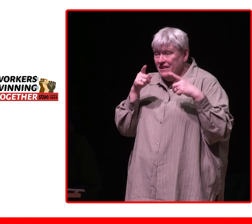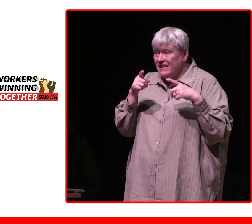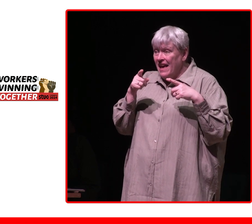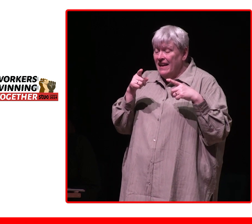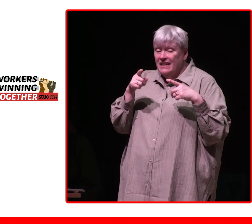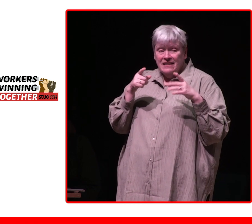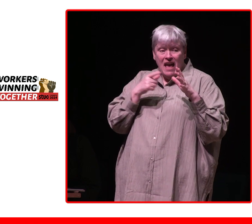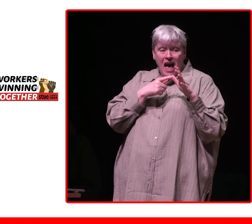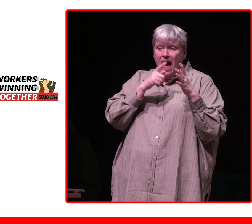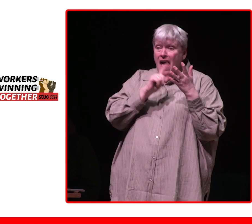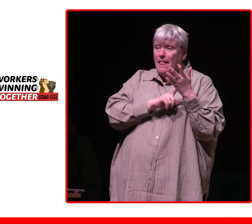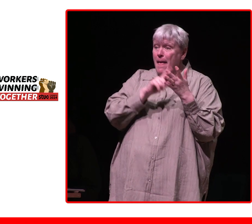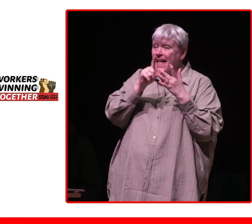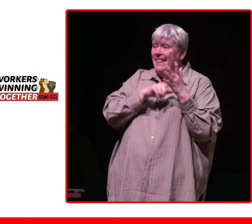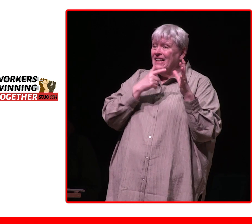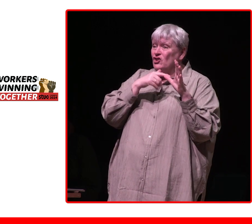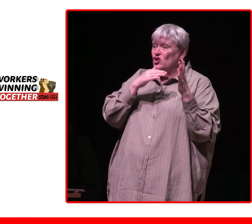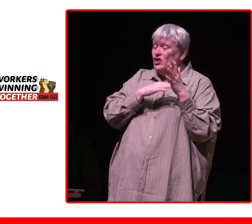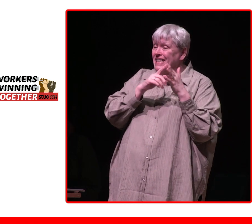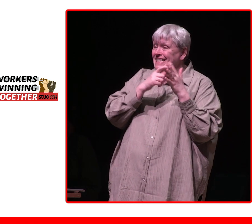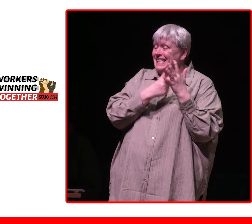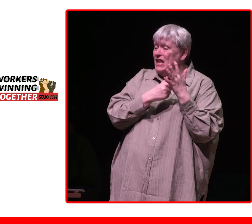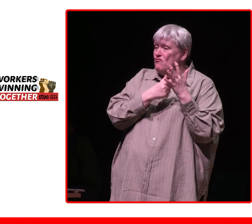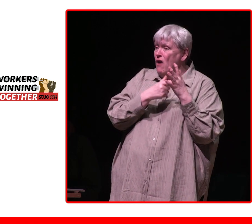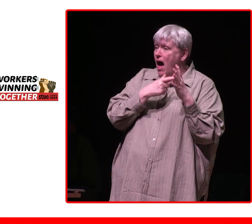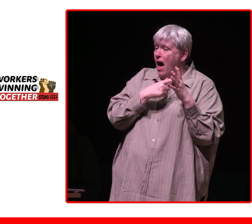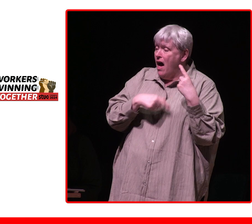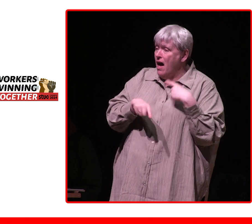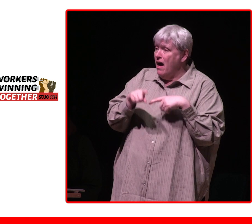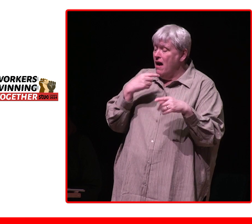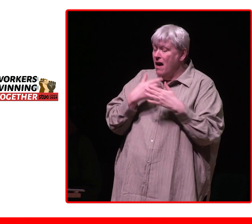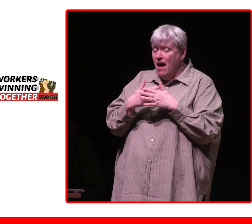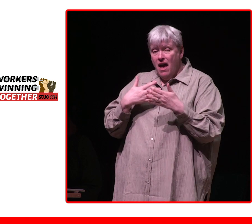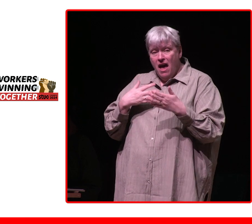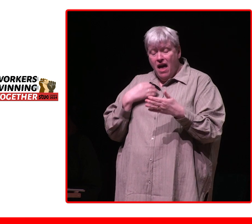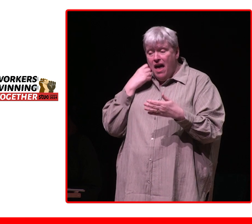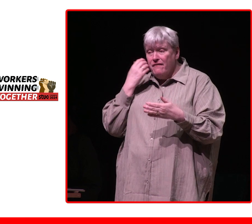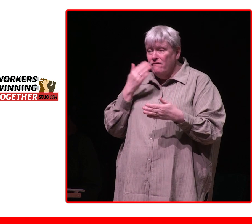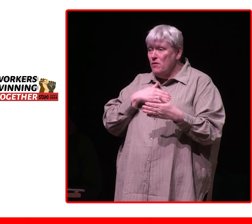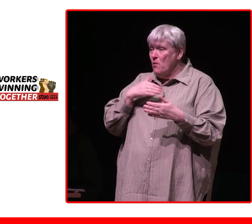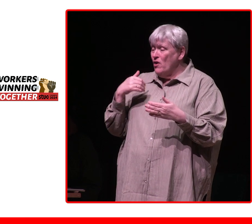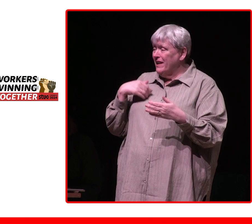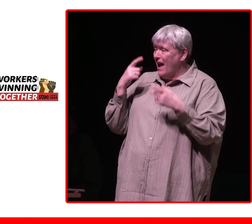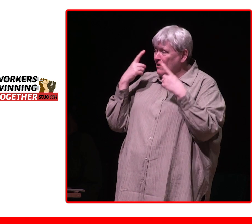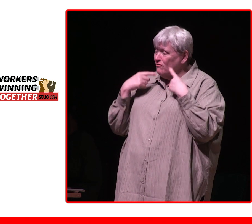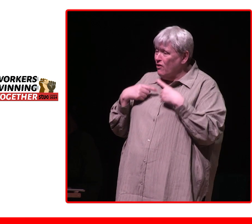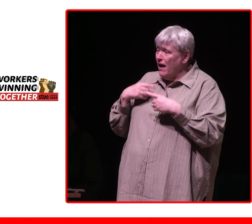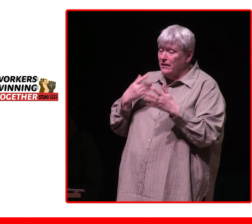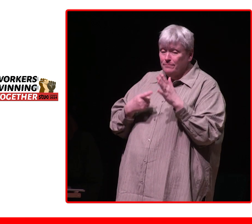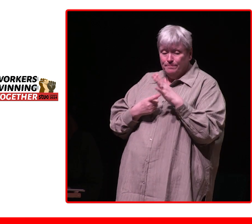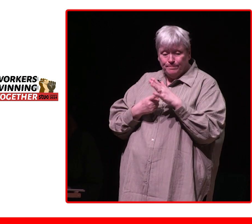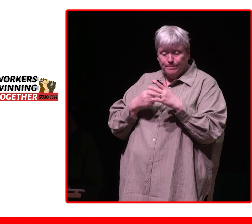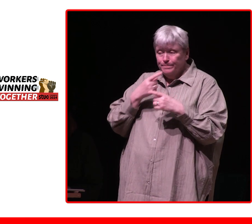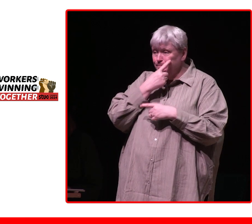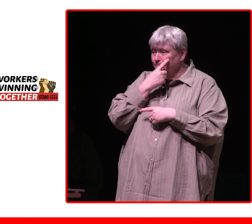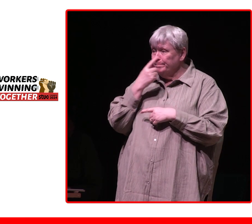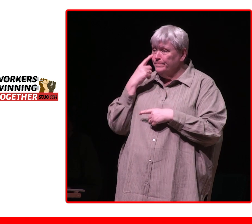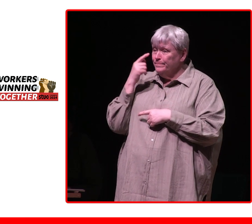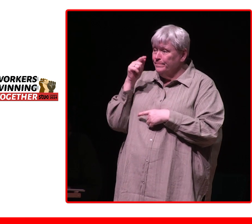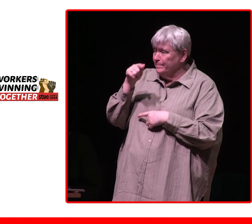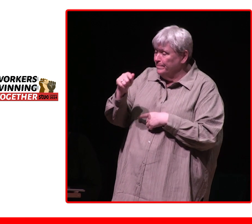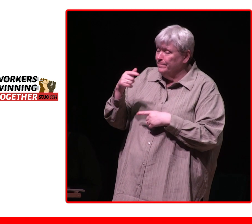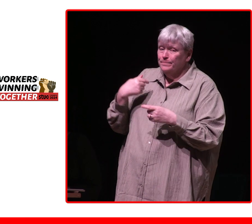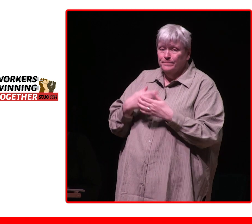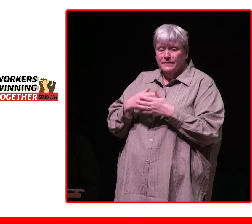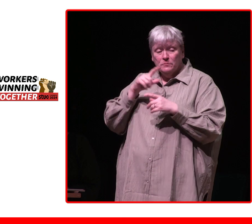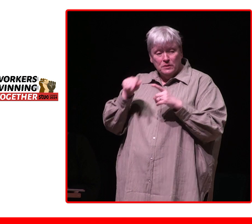mean, I get up every morning and I cry watching Al Jazeera. But it's important that we witness that. And we witness it